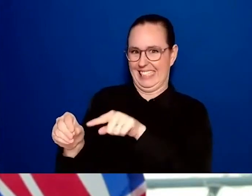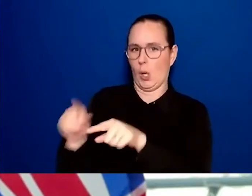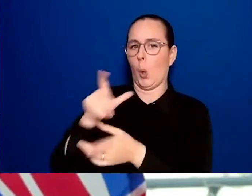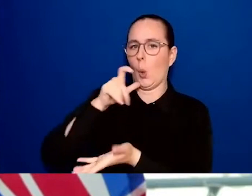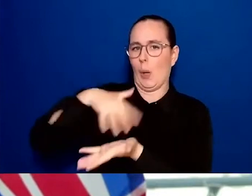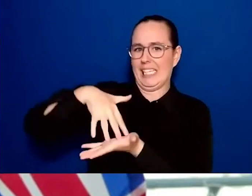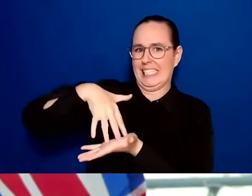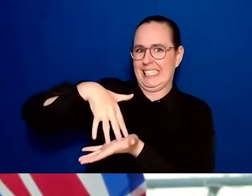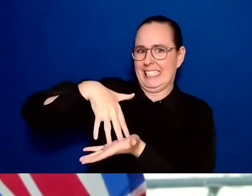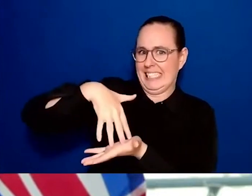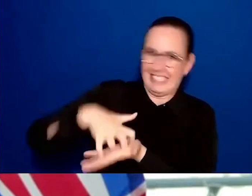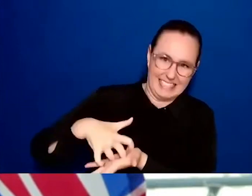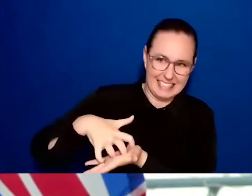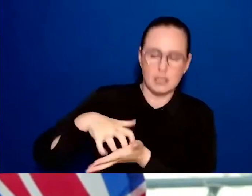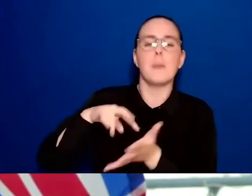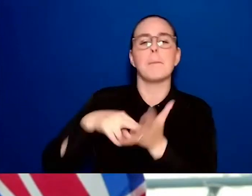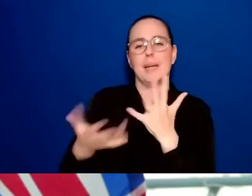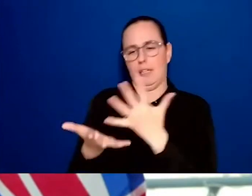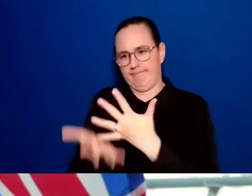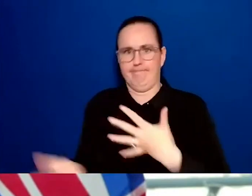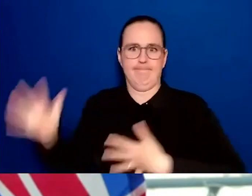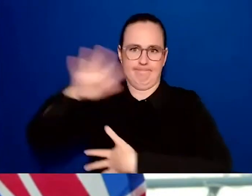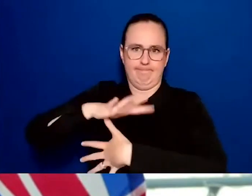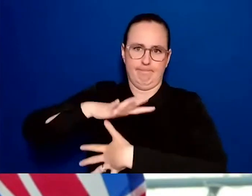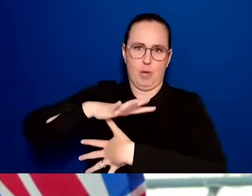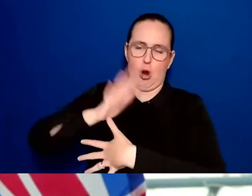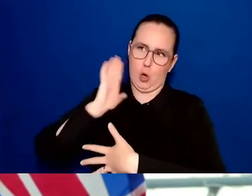make sure that you get your third dose soon.